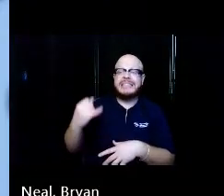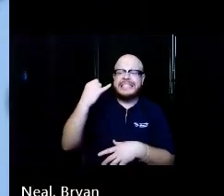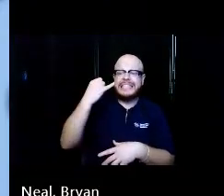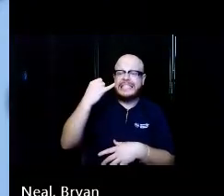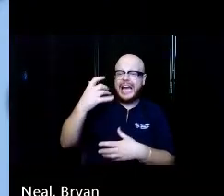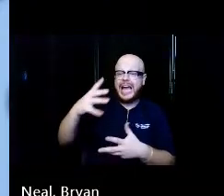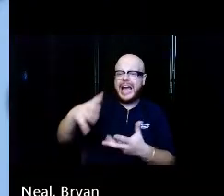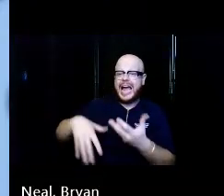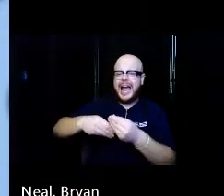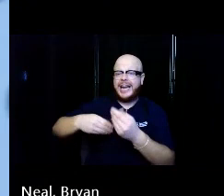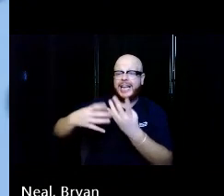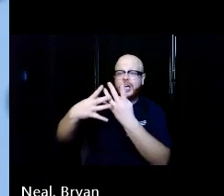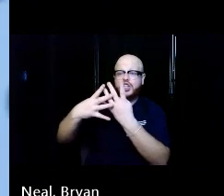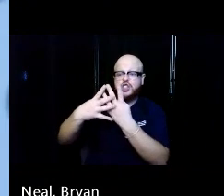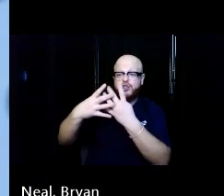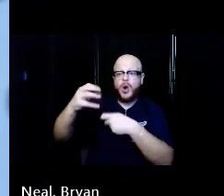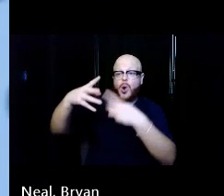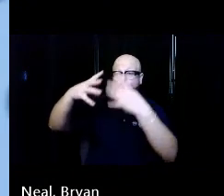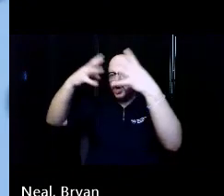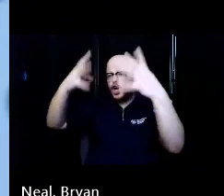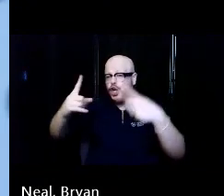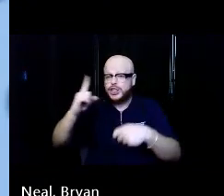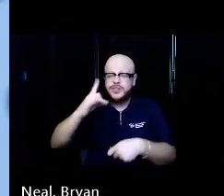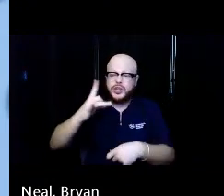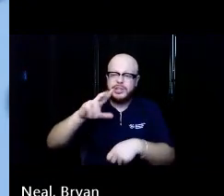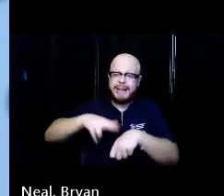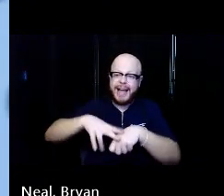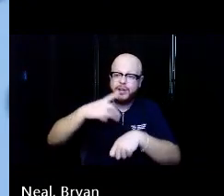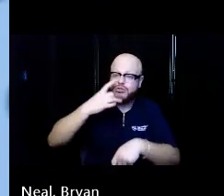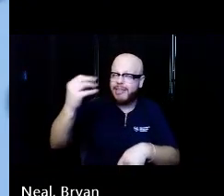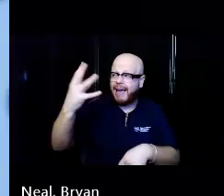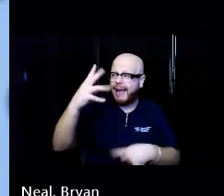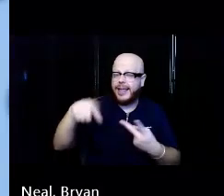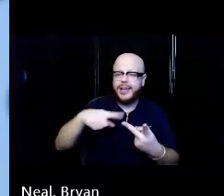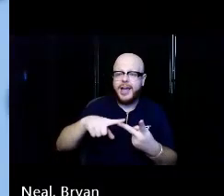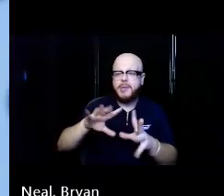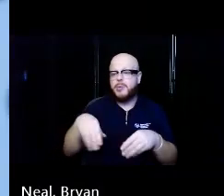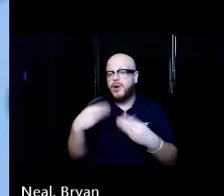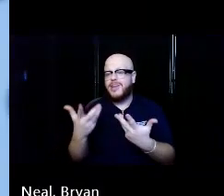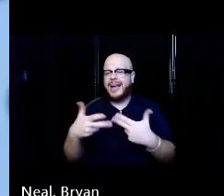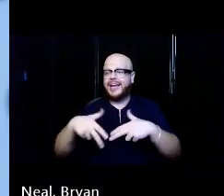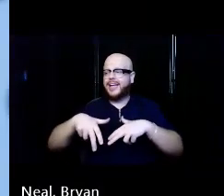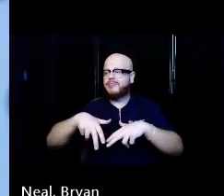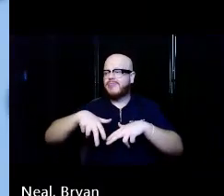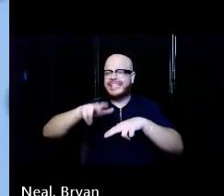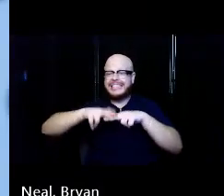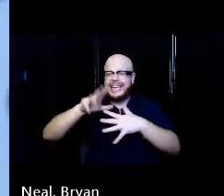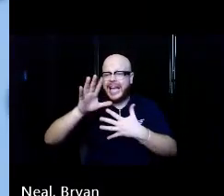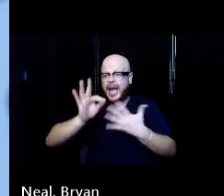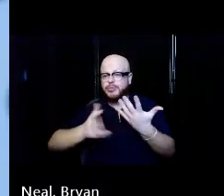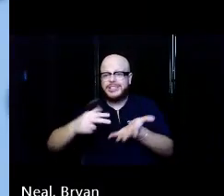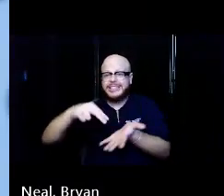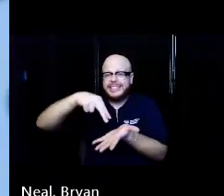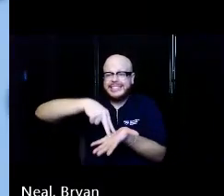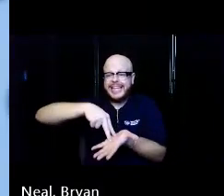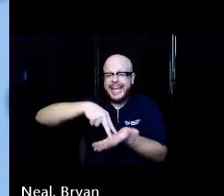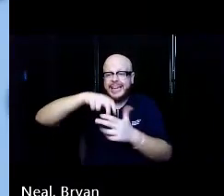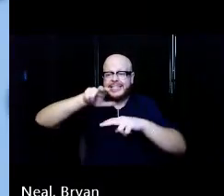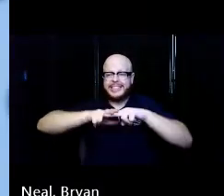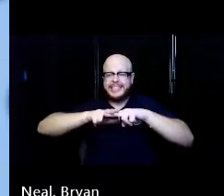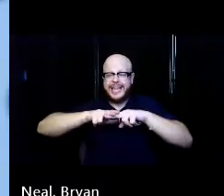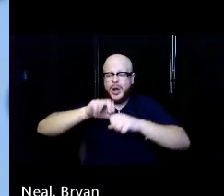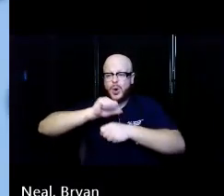lighting, providing flexible seating options, maybe sit-stand workstations, permitting the